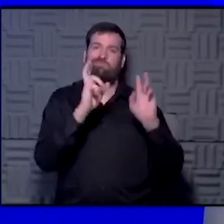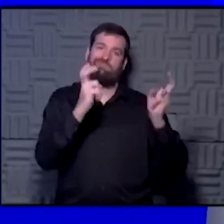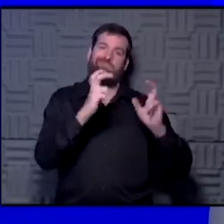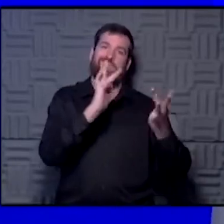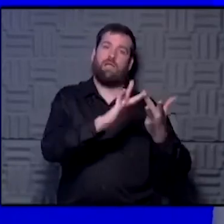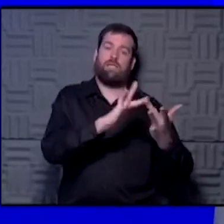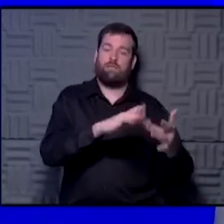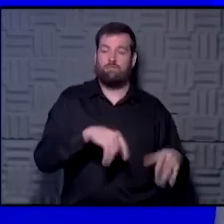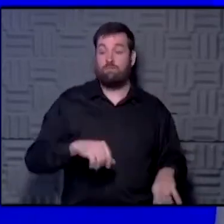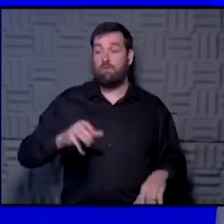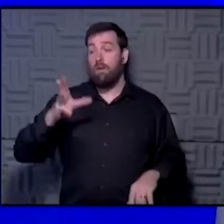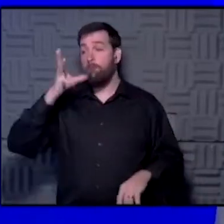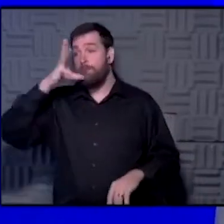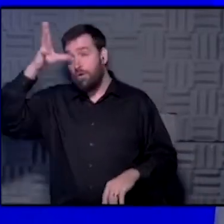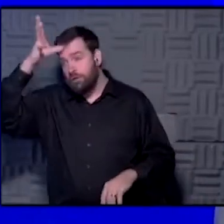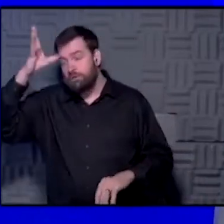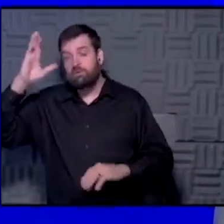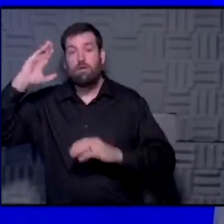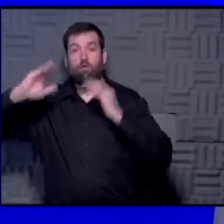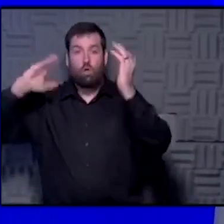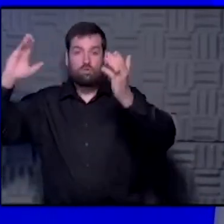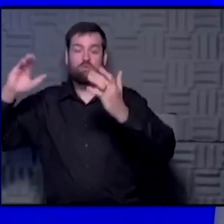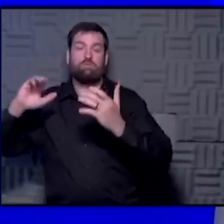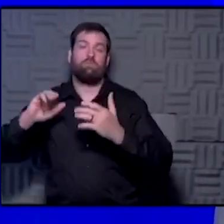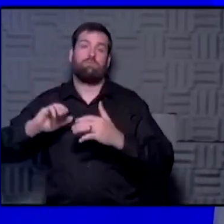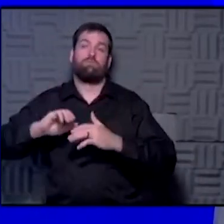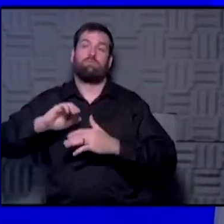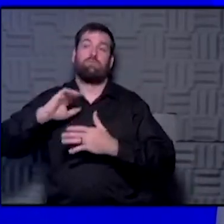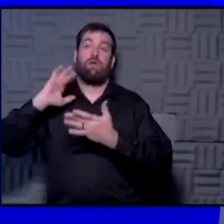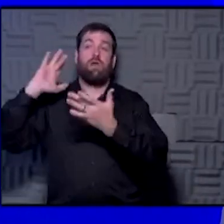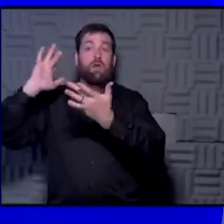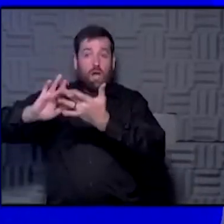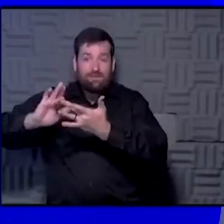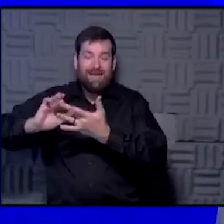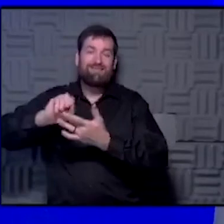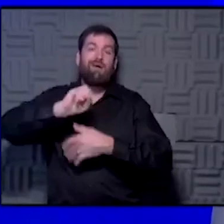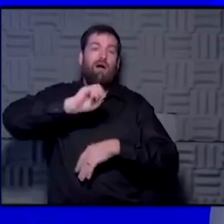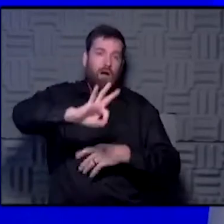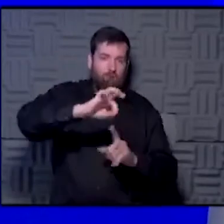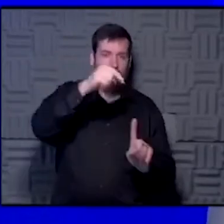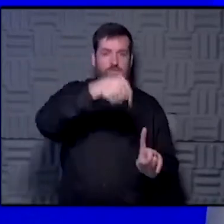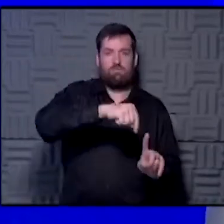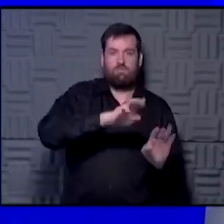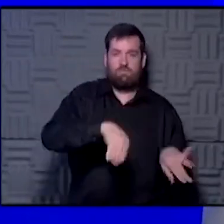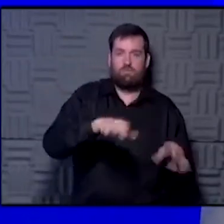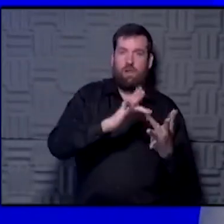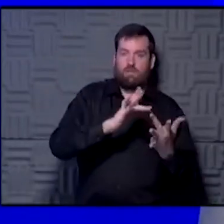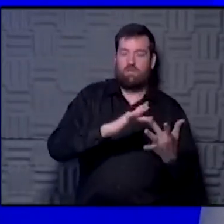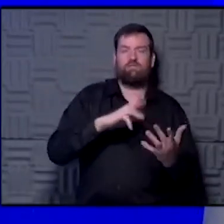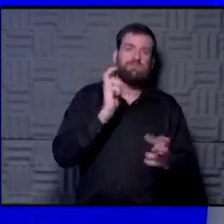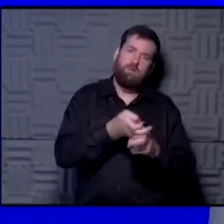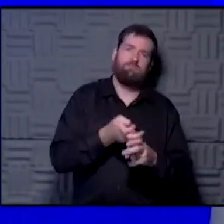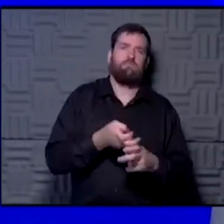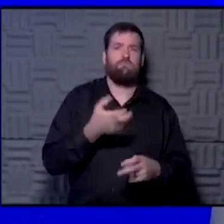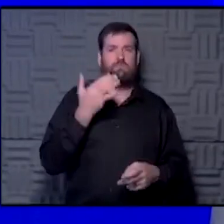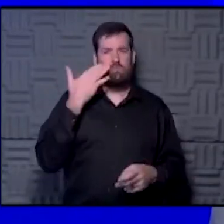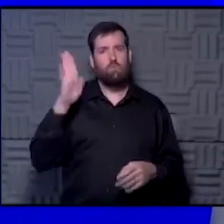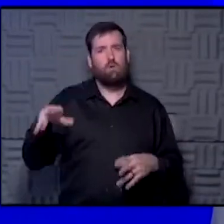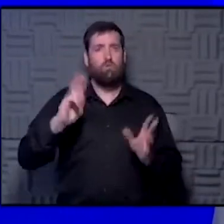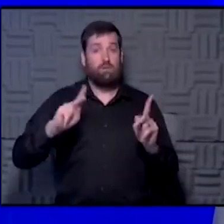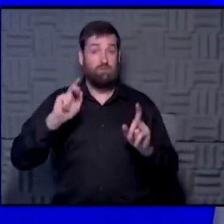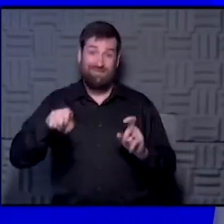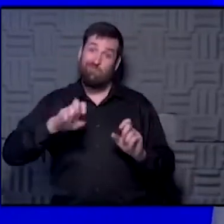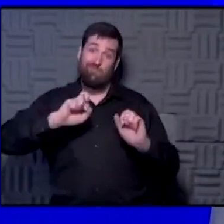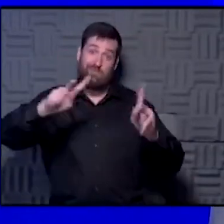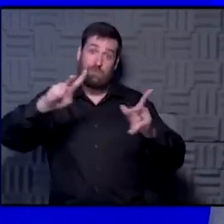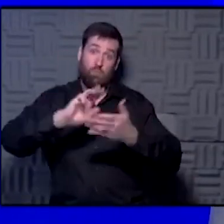or the parents or the adults in the household will be a contact of the contact. So it's difficult, and we know that people do have to go back to